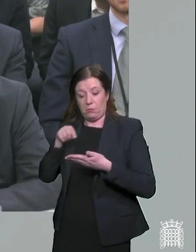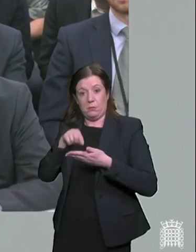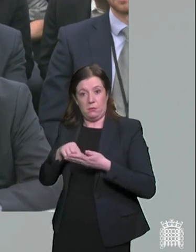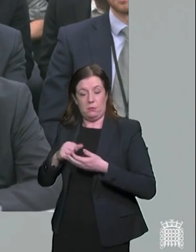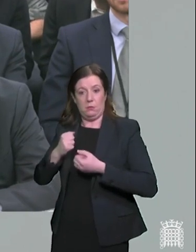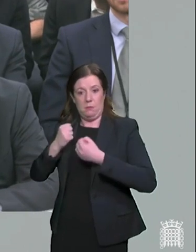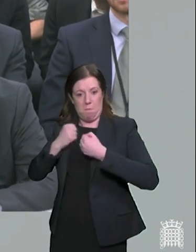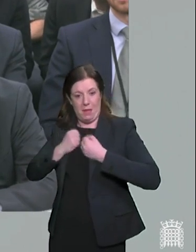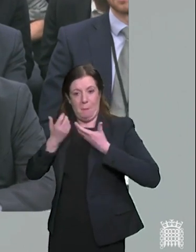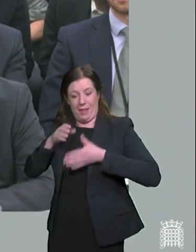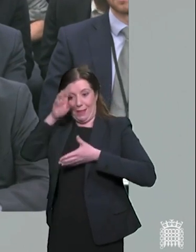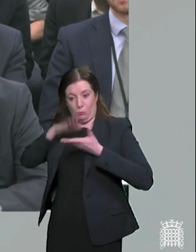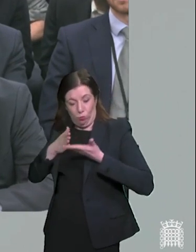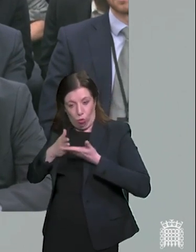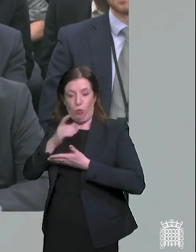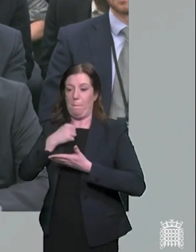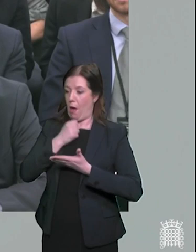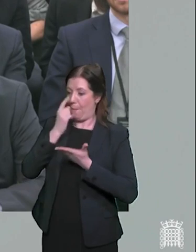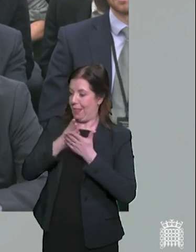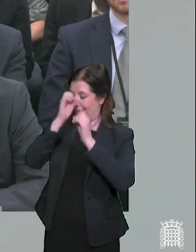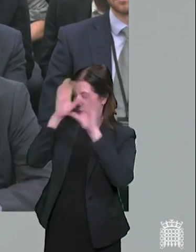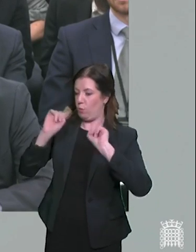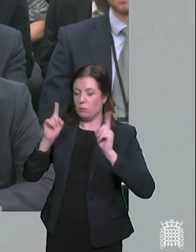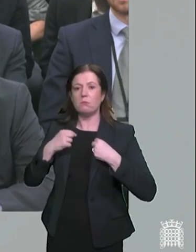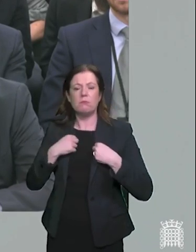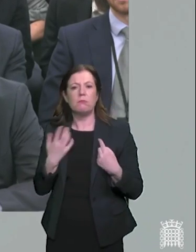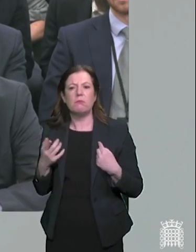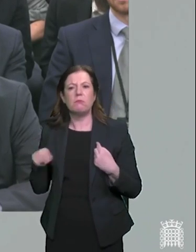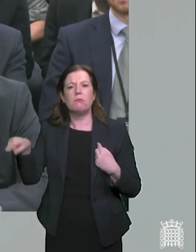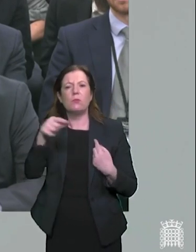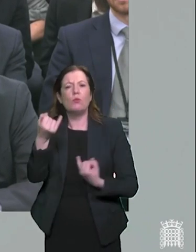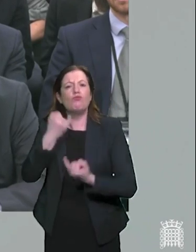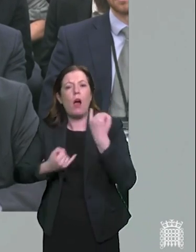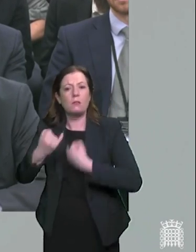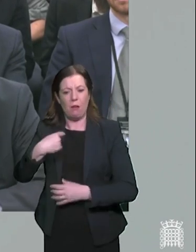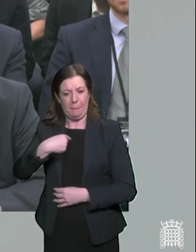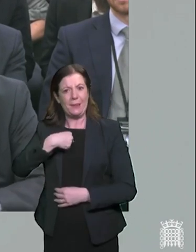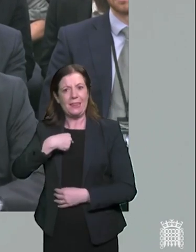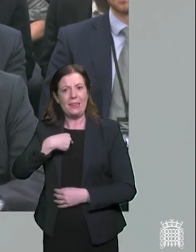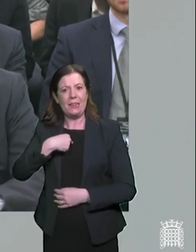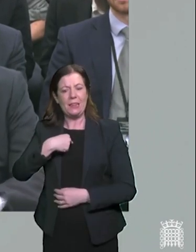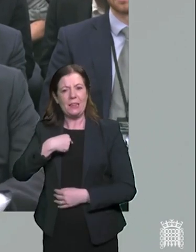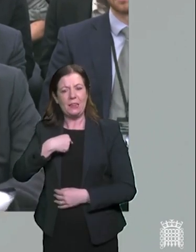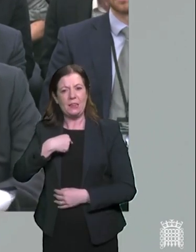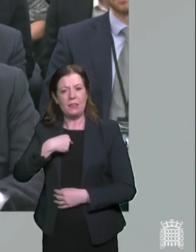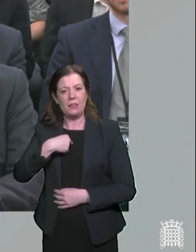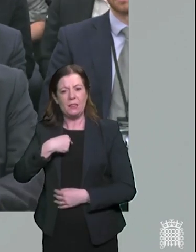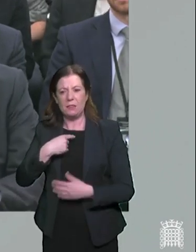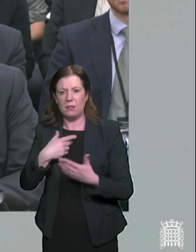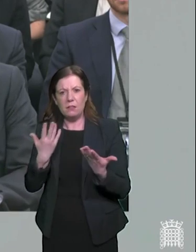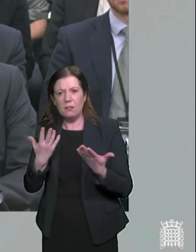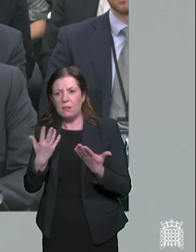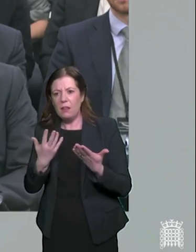own experience and belief. The committee is critical of the fact that I did not receive assurances in respect of